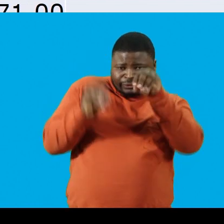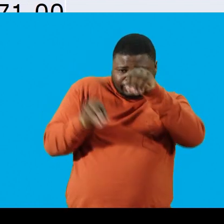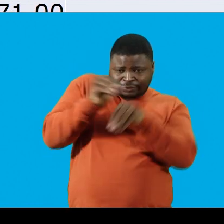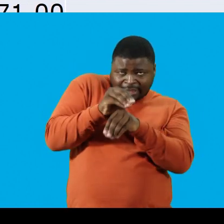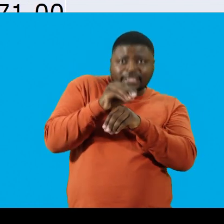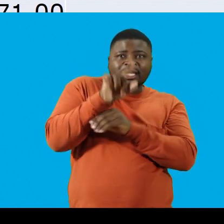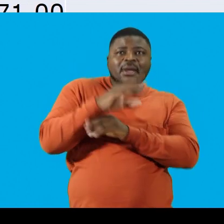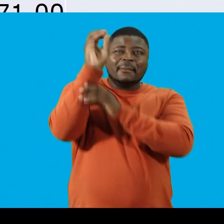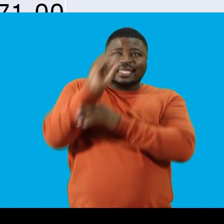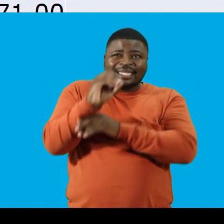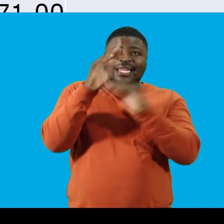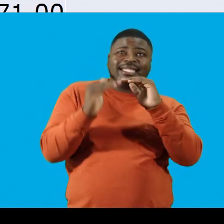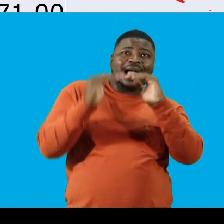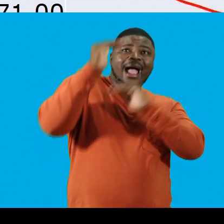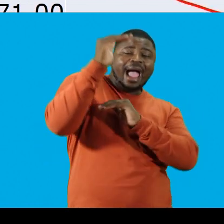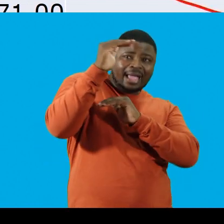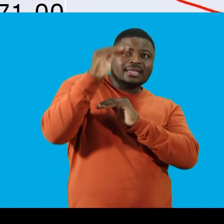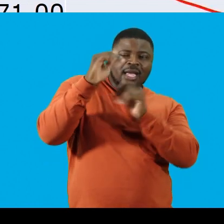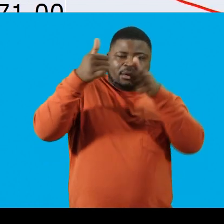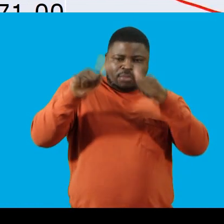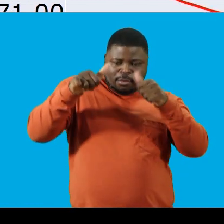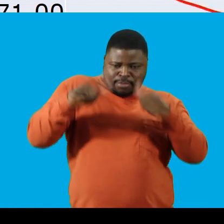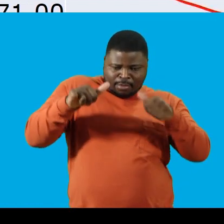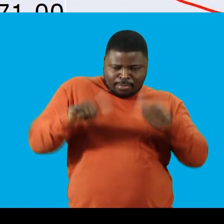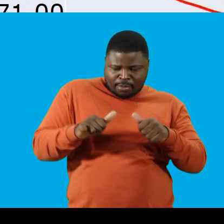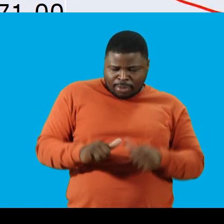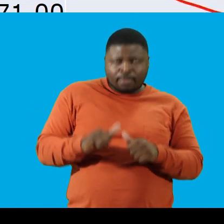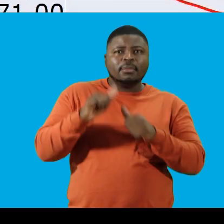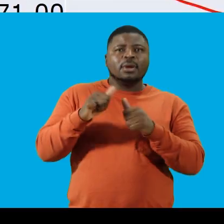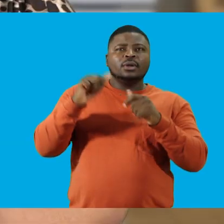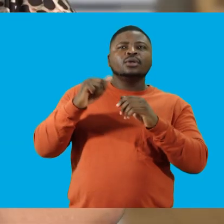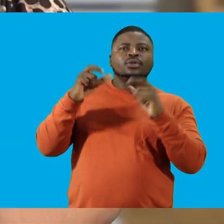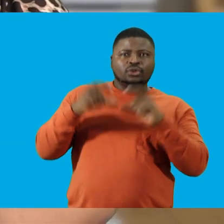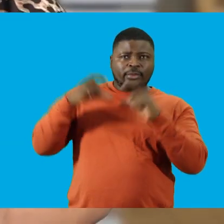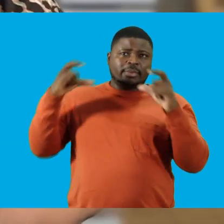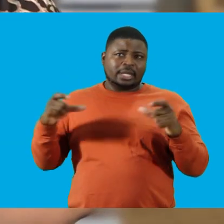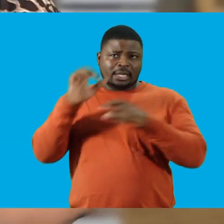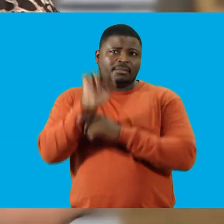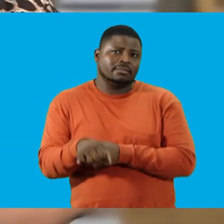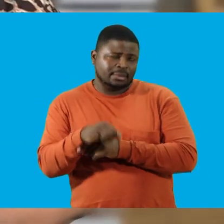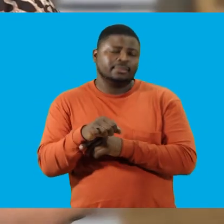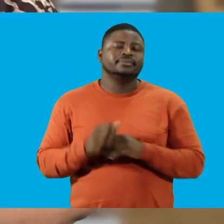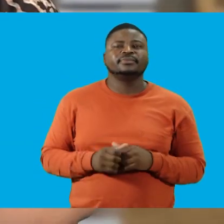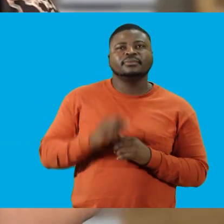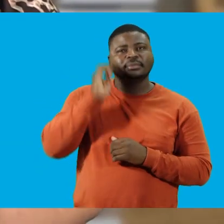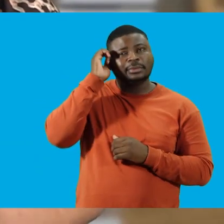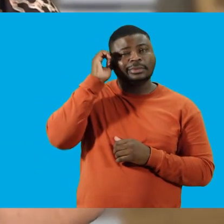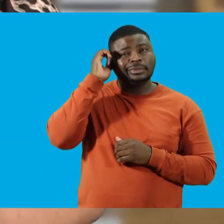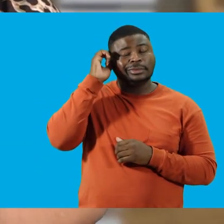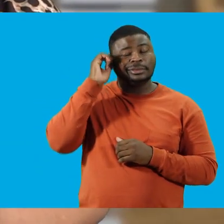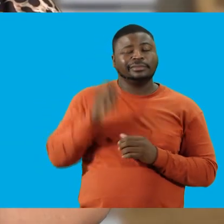So you need to choose the correct column, and in this case, it would be the last one.